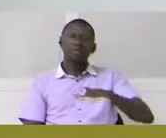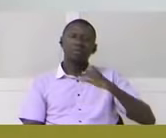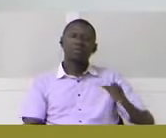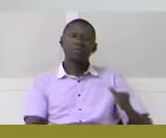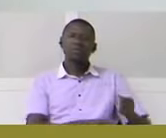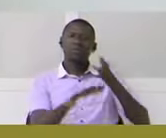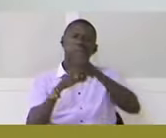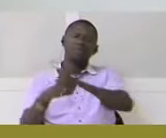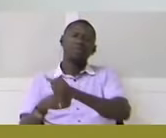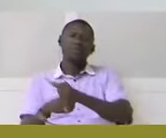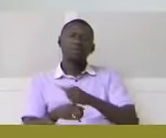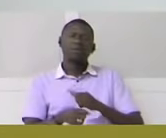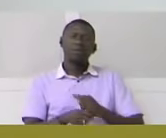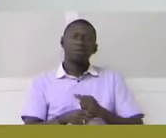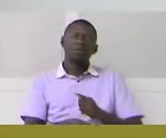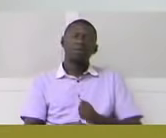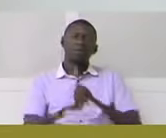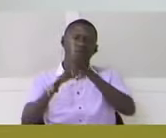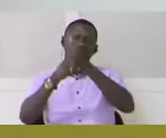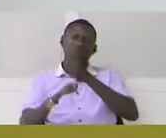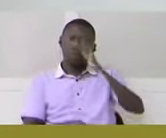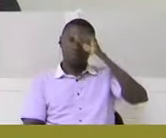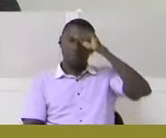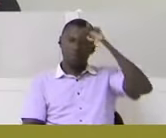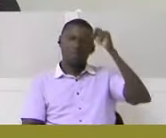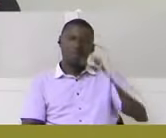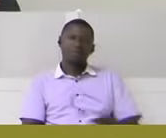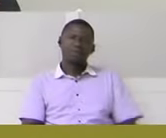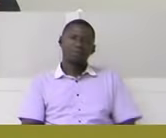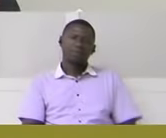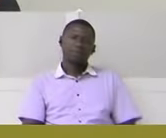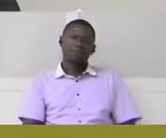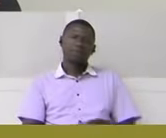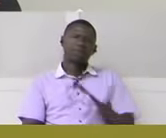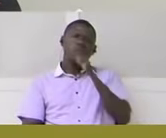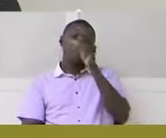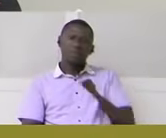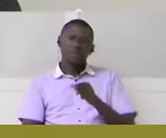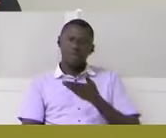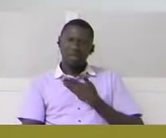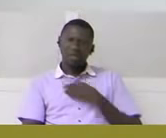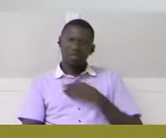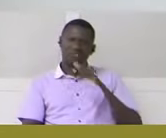President president. And did she occupy any particular position?